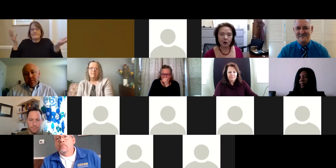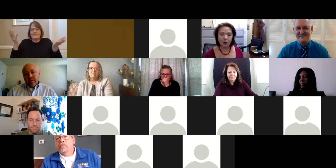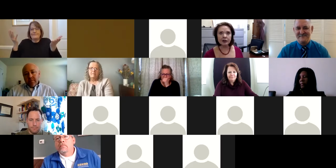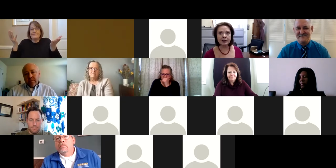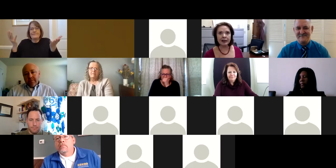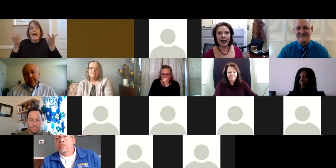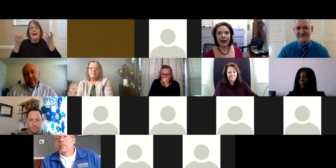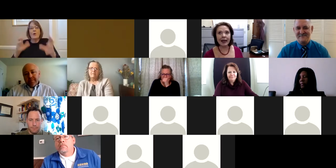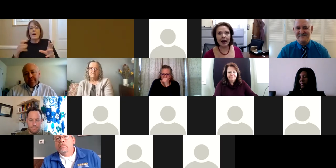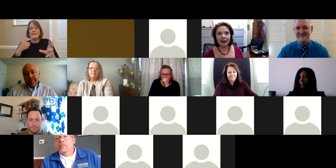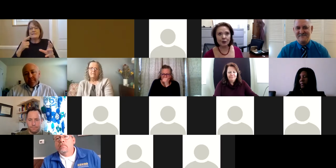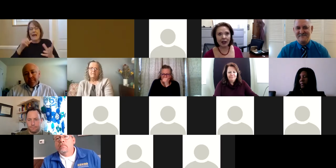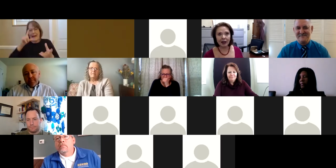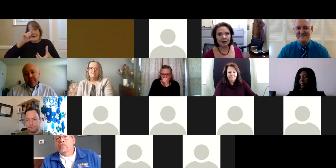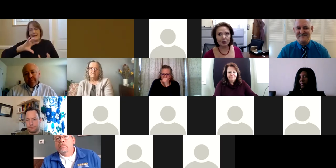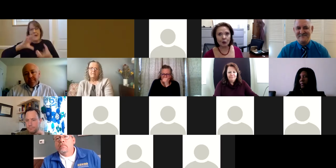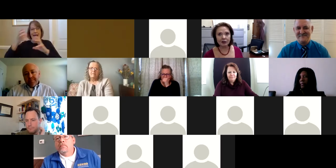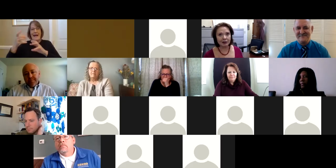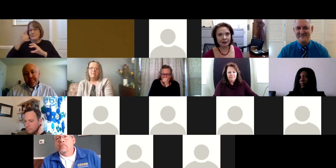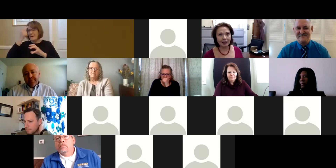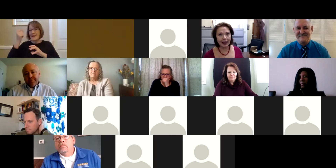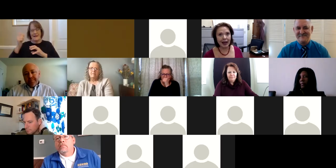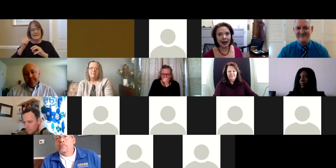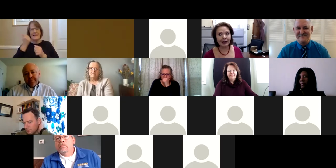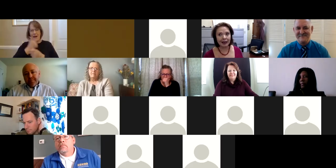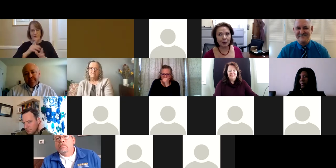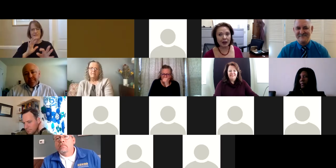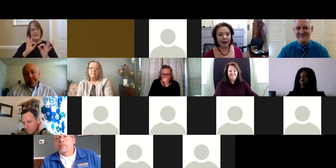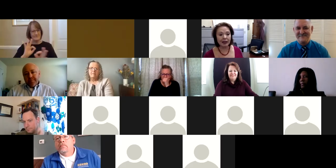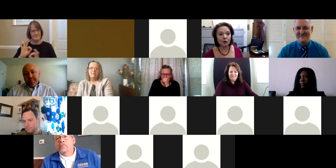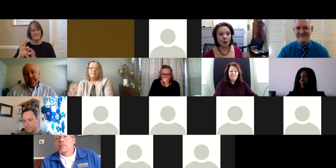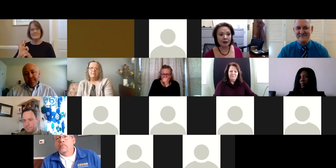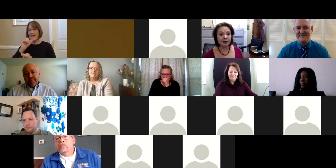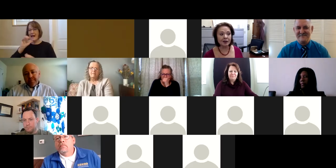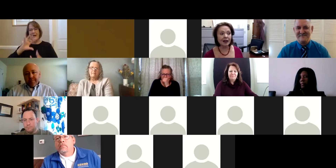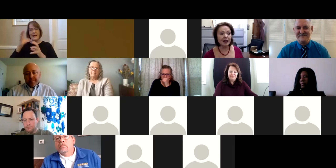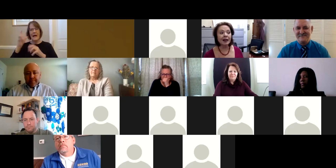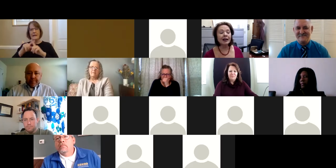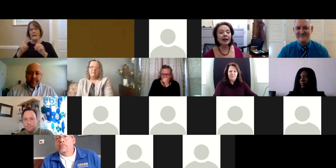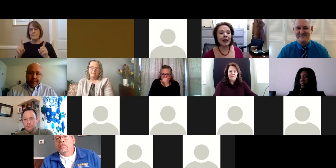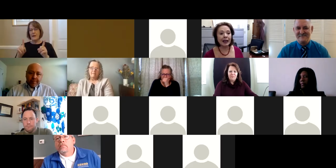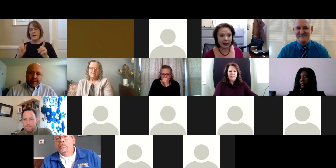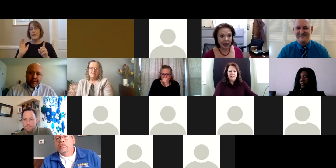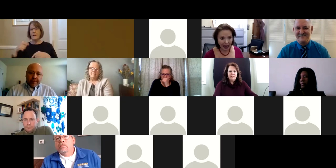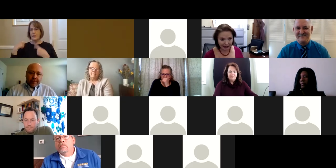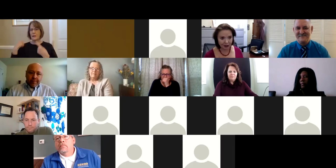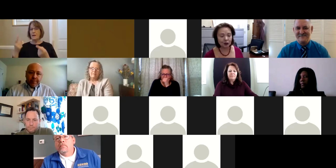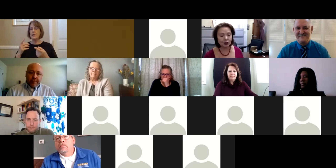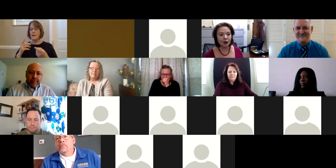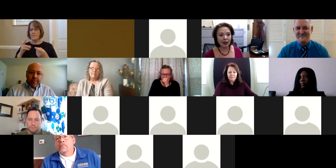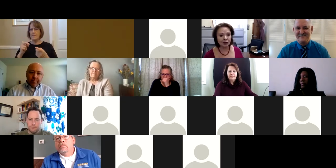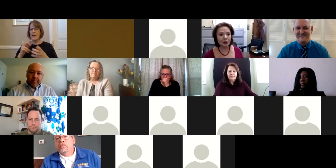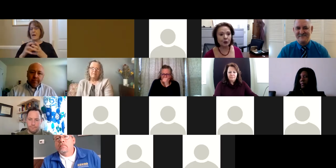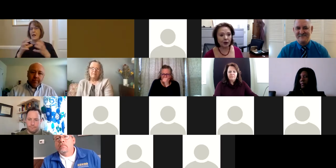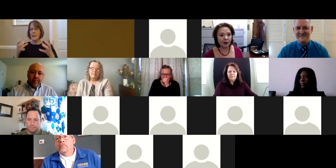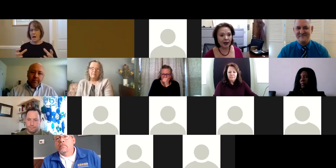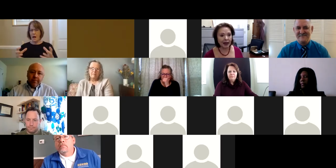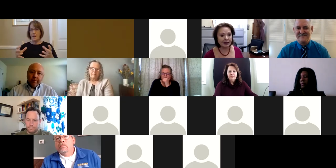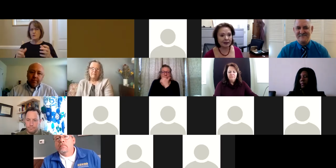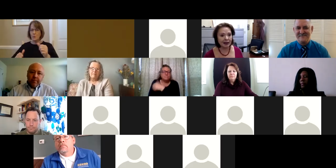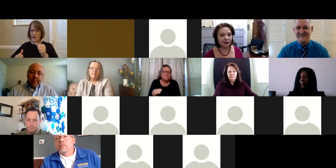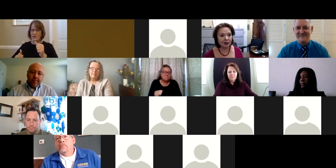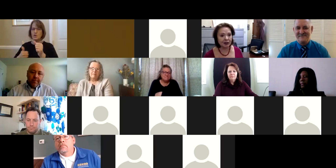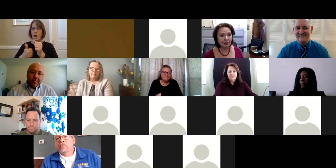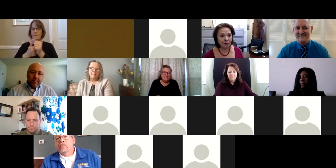I don't want to say chaos because it wasn't chaotic, but it was a lot to catch up with